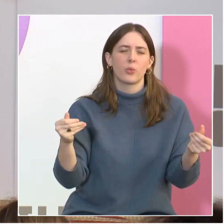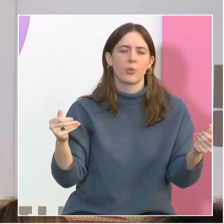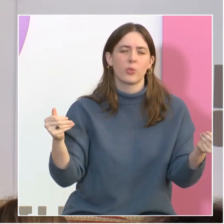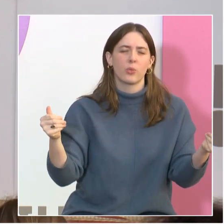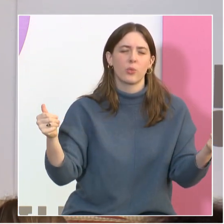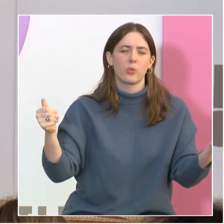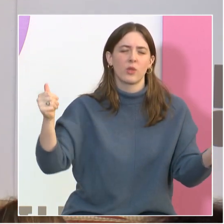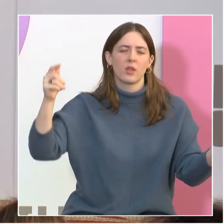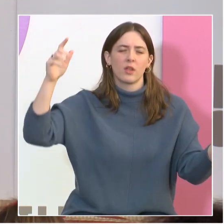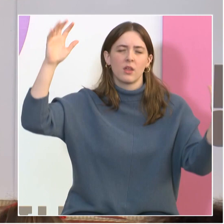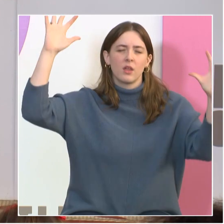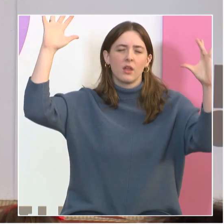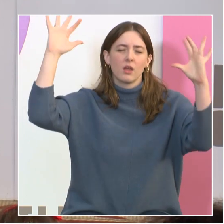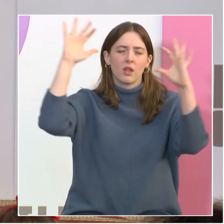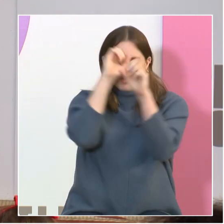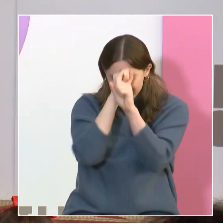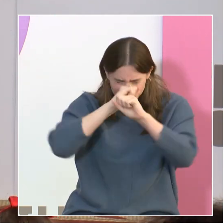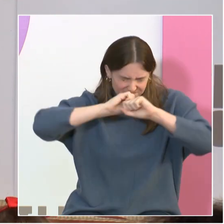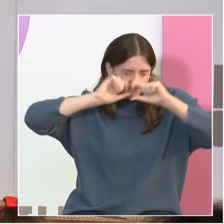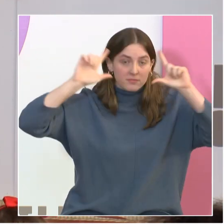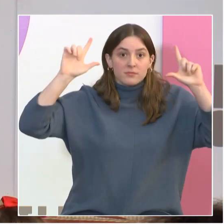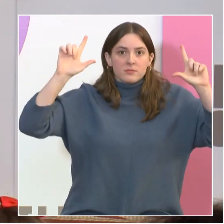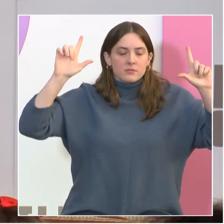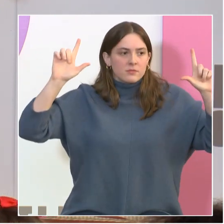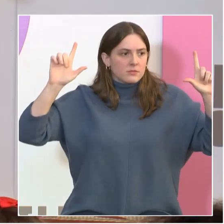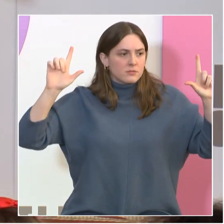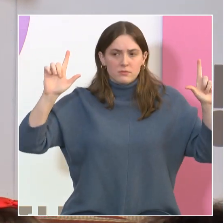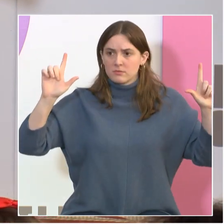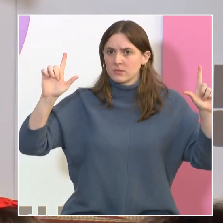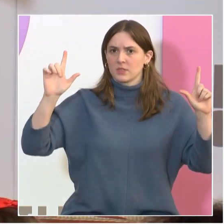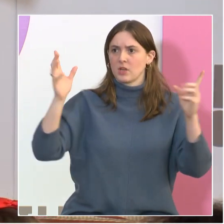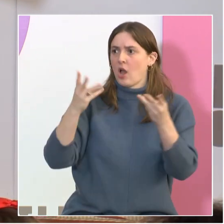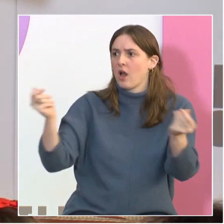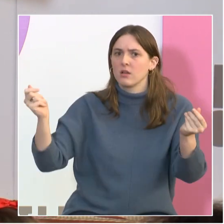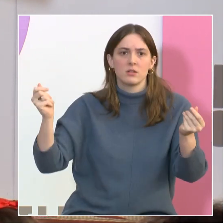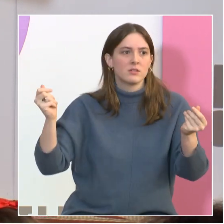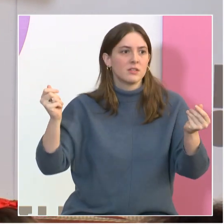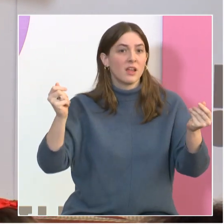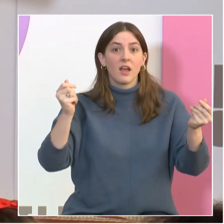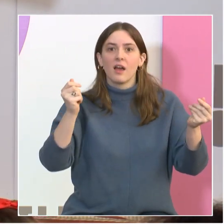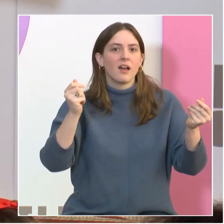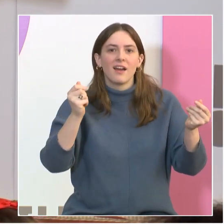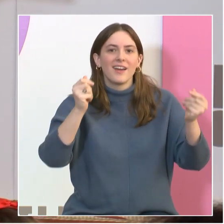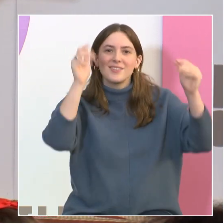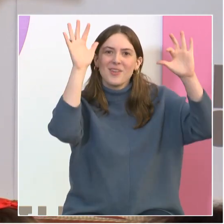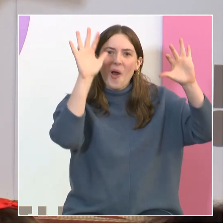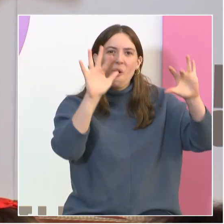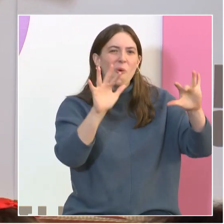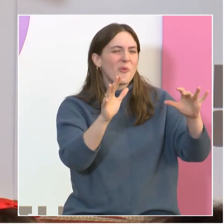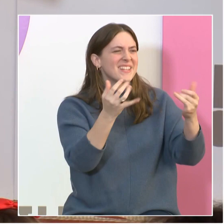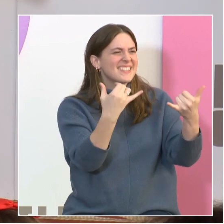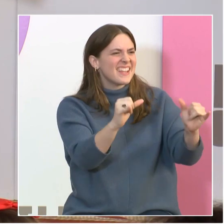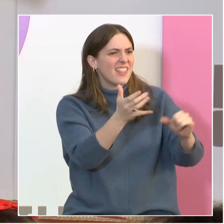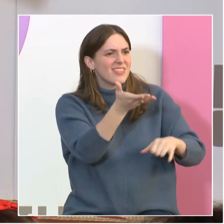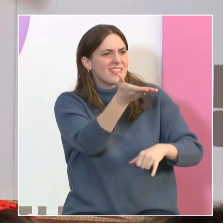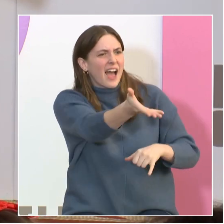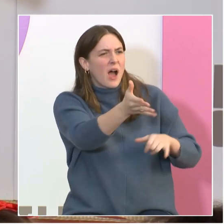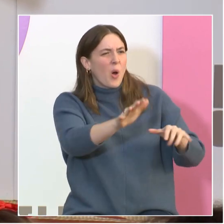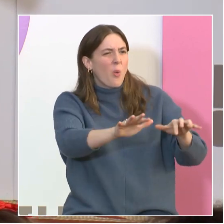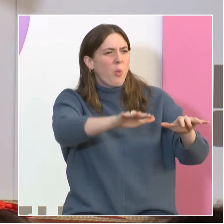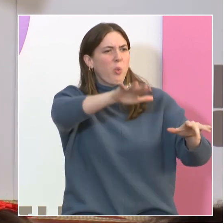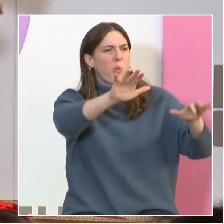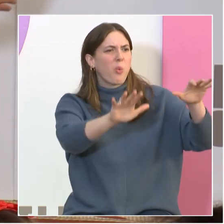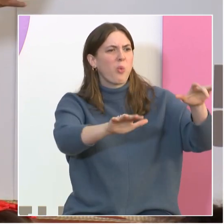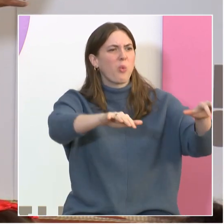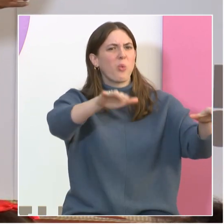when he woke up, his dream was gone. The snow was still everywhere.